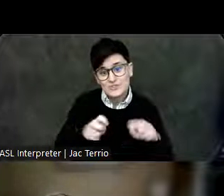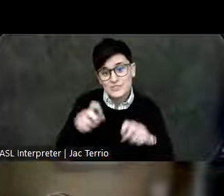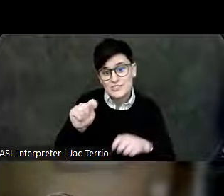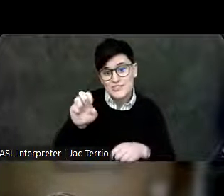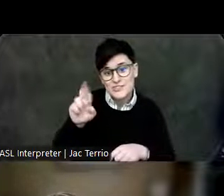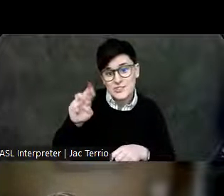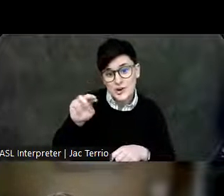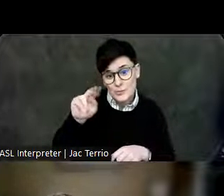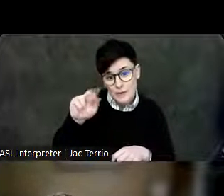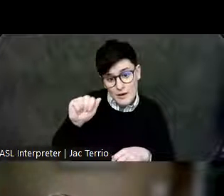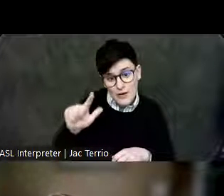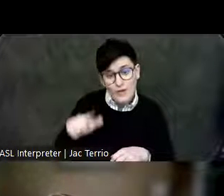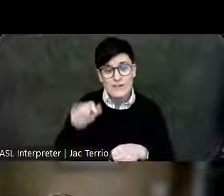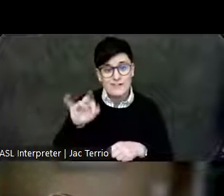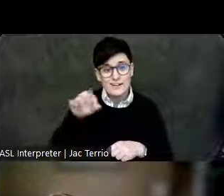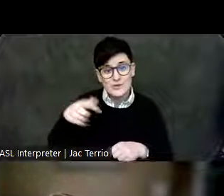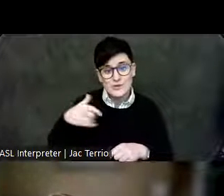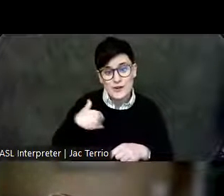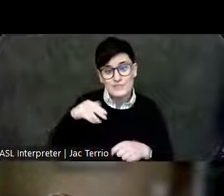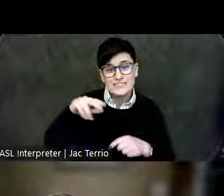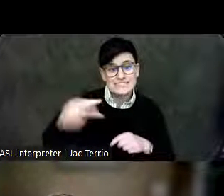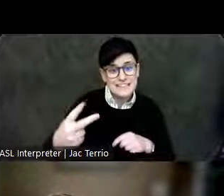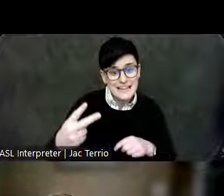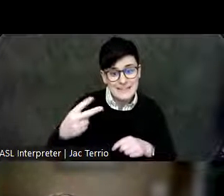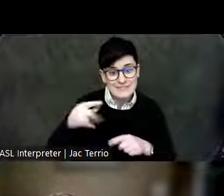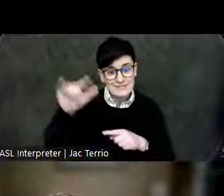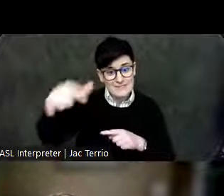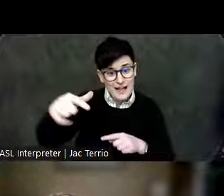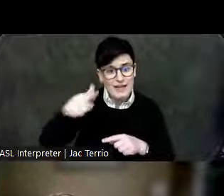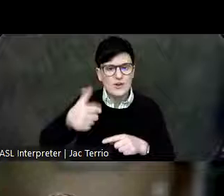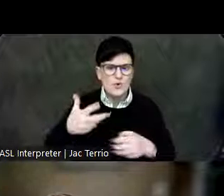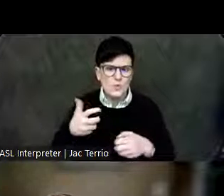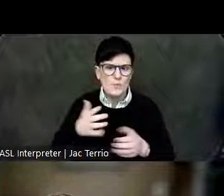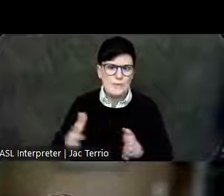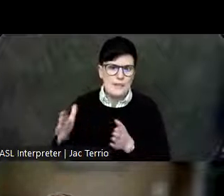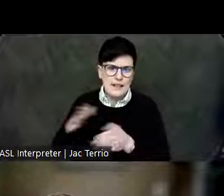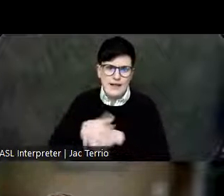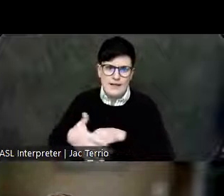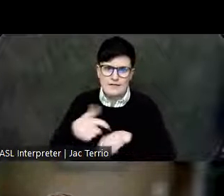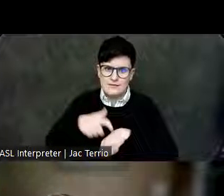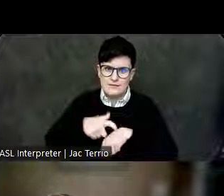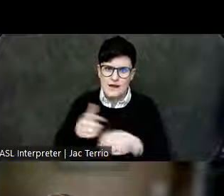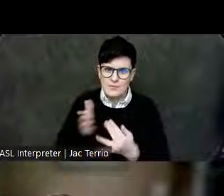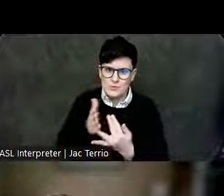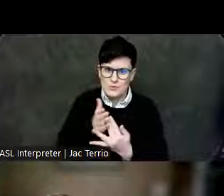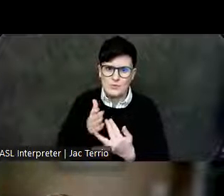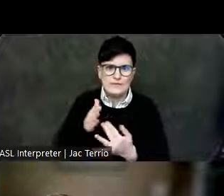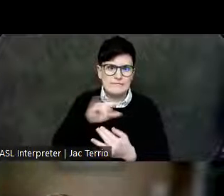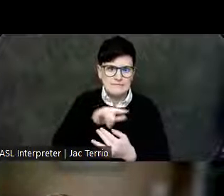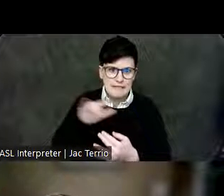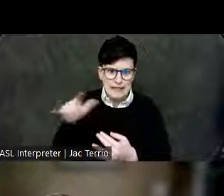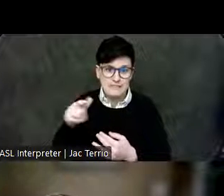those terminals. Plan extra time between connecting flights. I've noticed lately that the flights are more and more